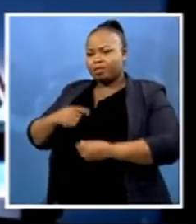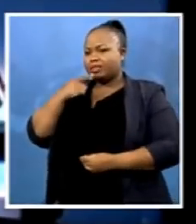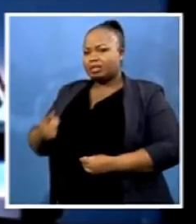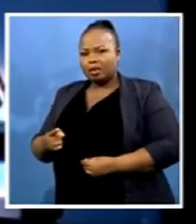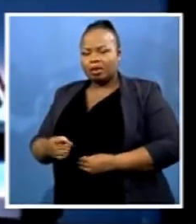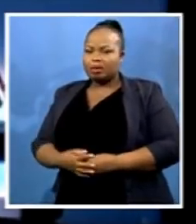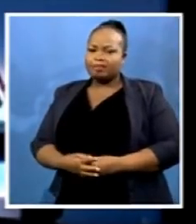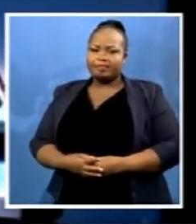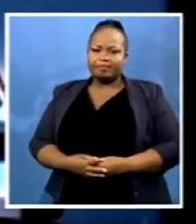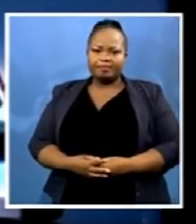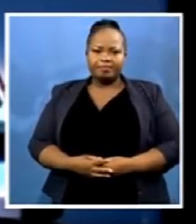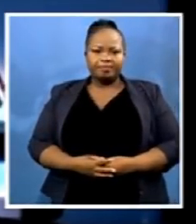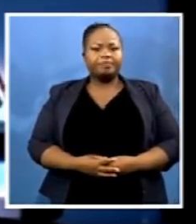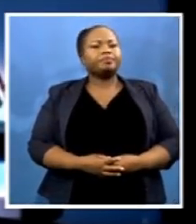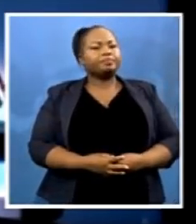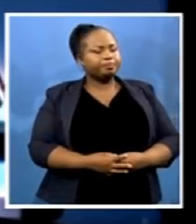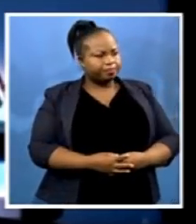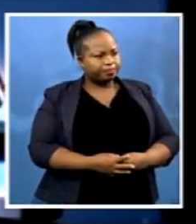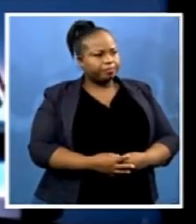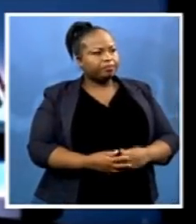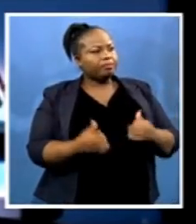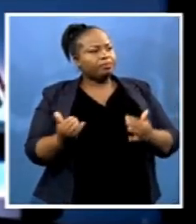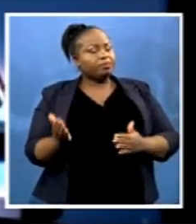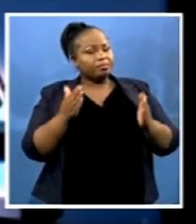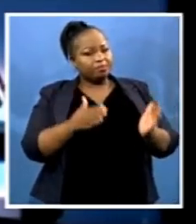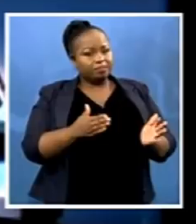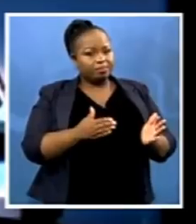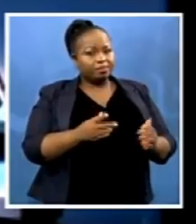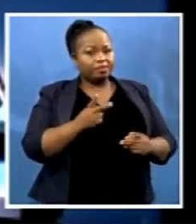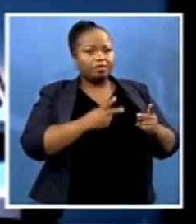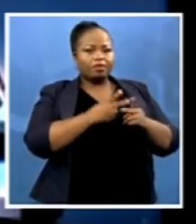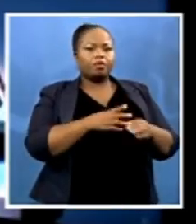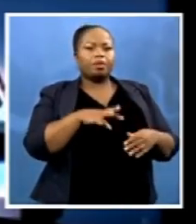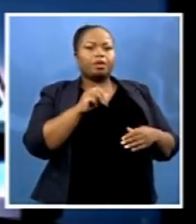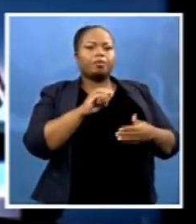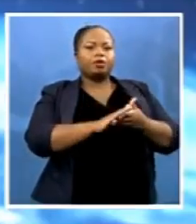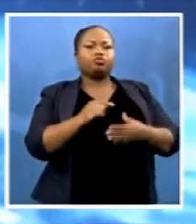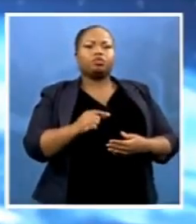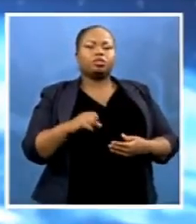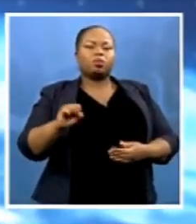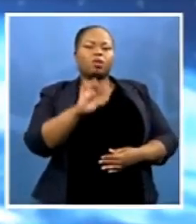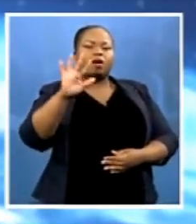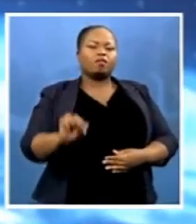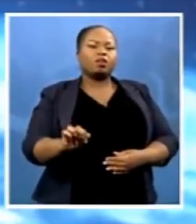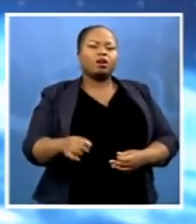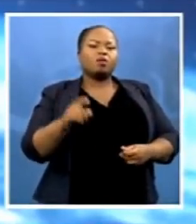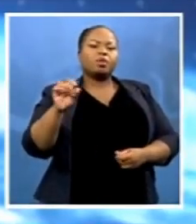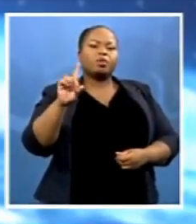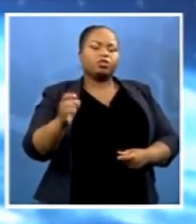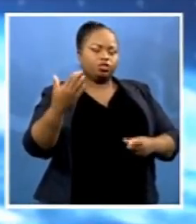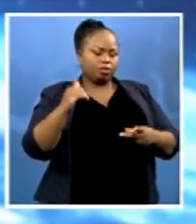Just turning back to Anu Adoye from Mail and Guardian South Africa, and also if we can go to the question from Inga Sabia as